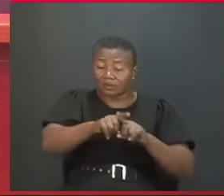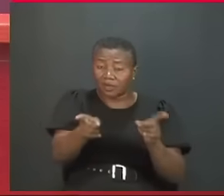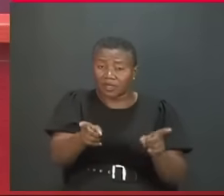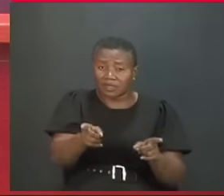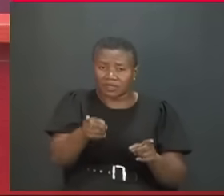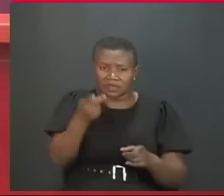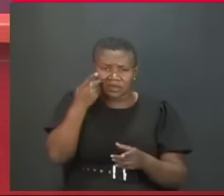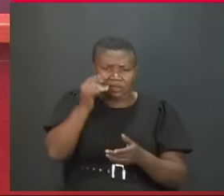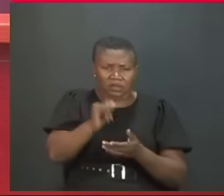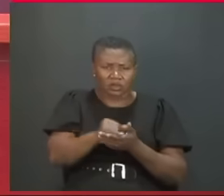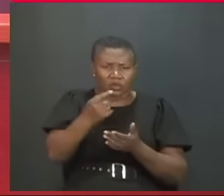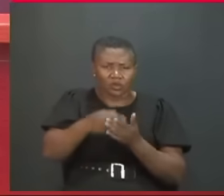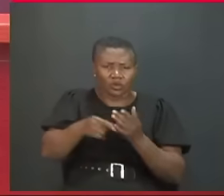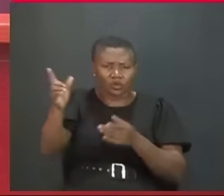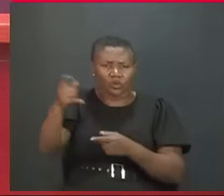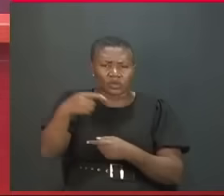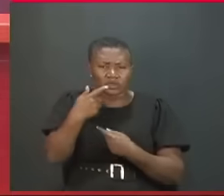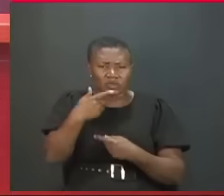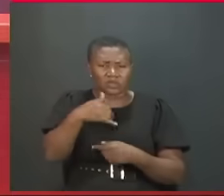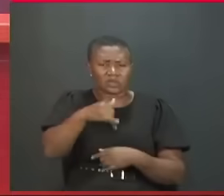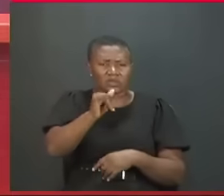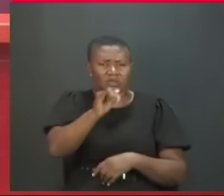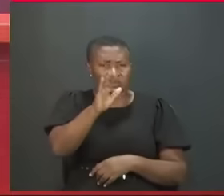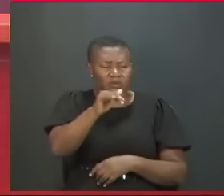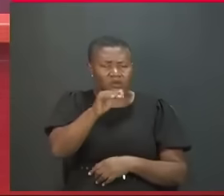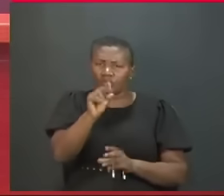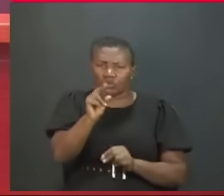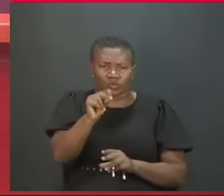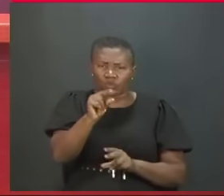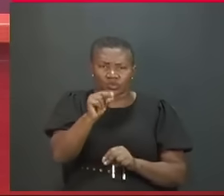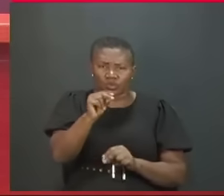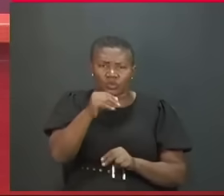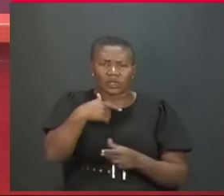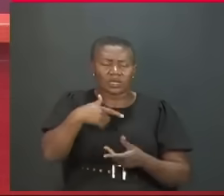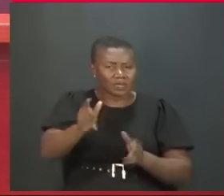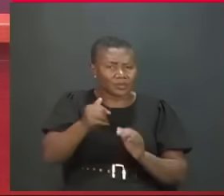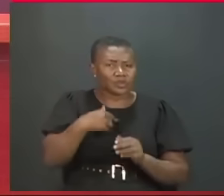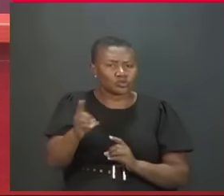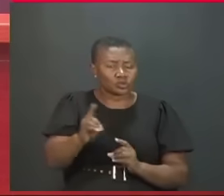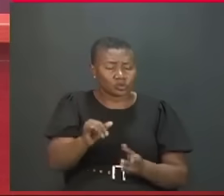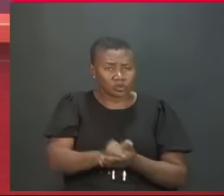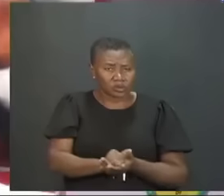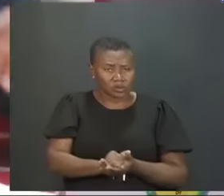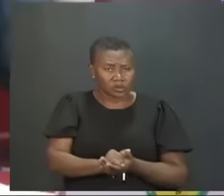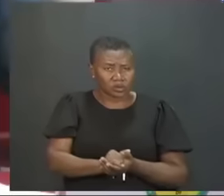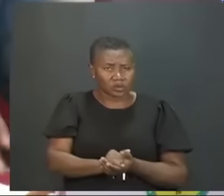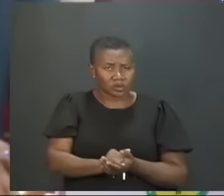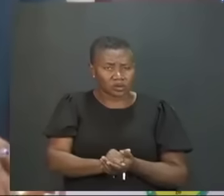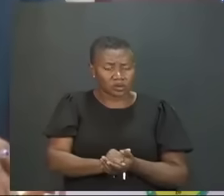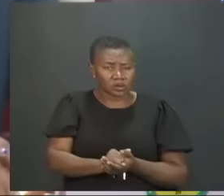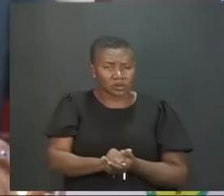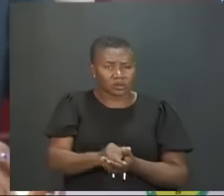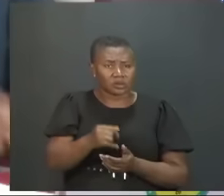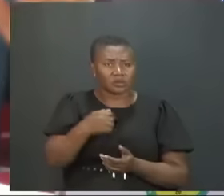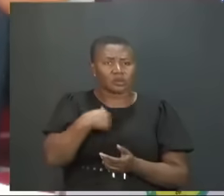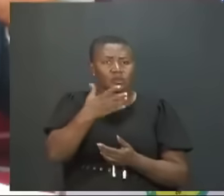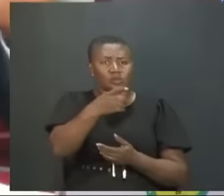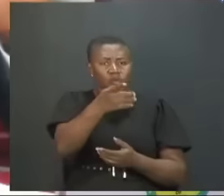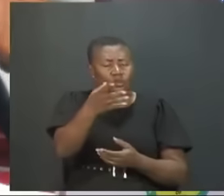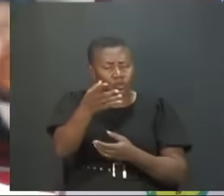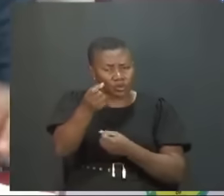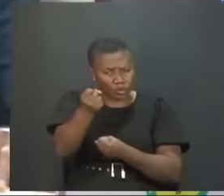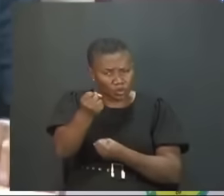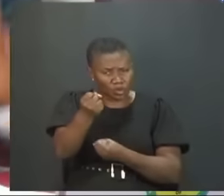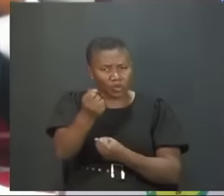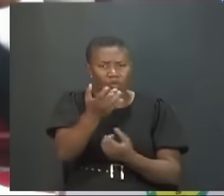is so critical, he was drawing my attention. No, let me do it. So I just wanted you to hold your breath for